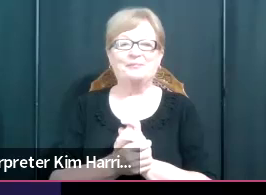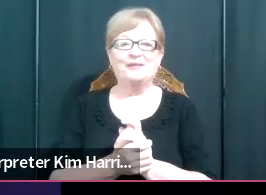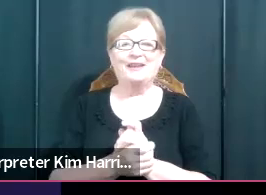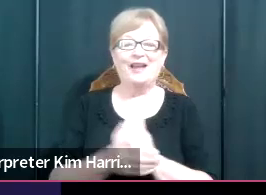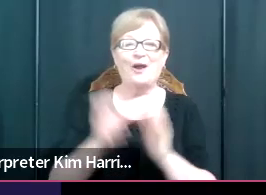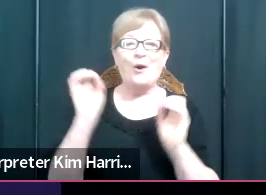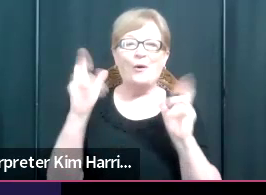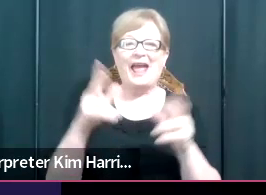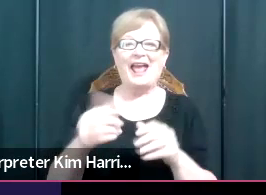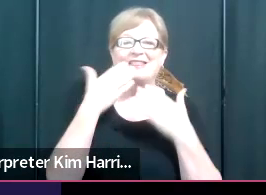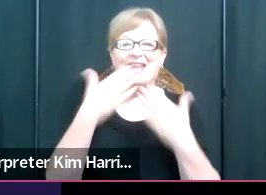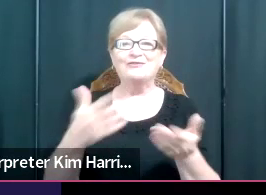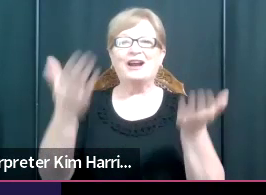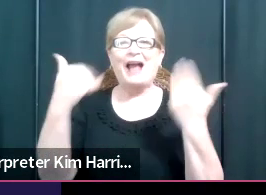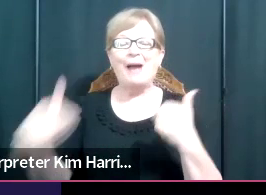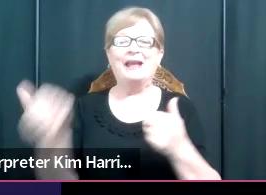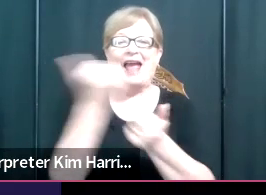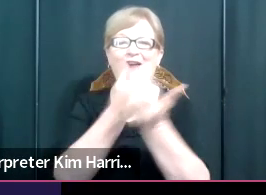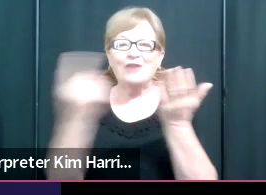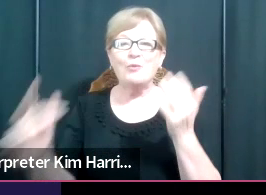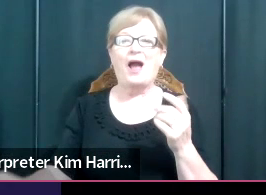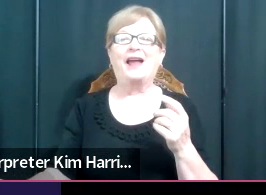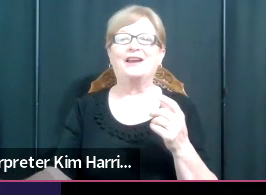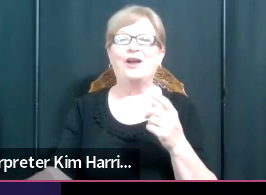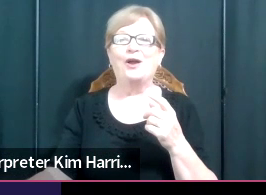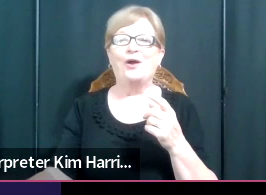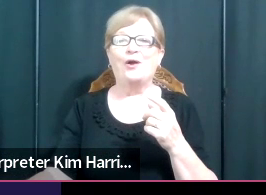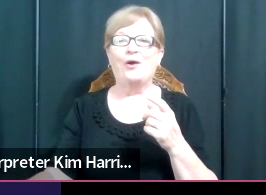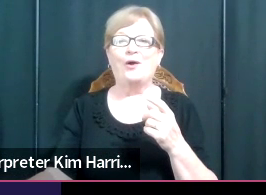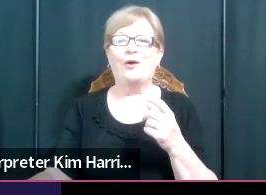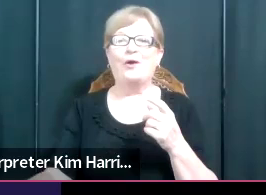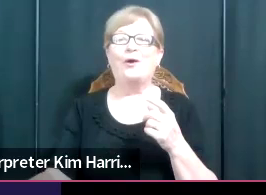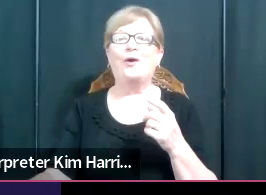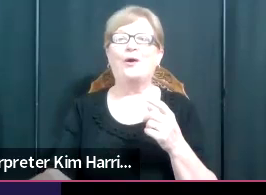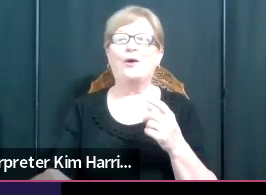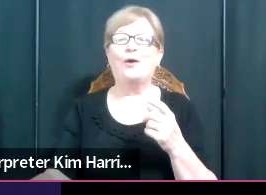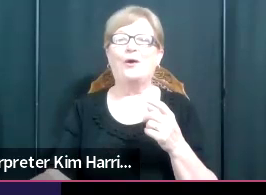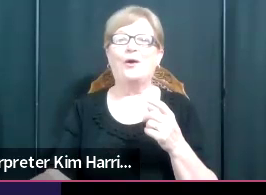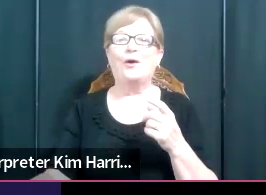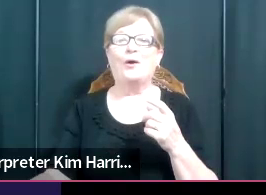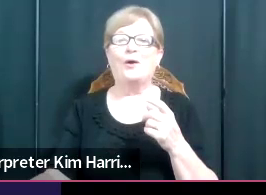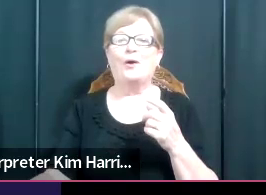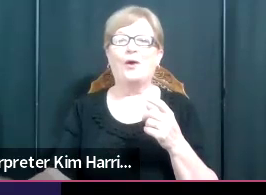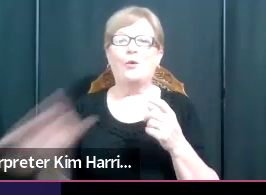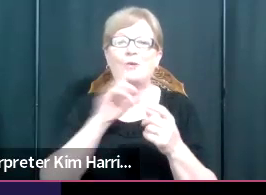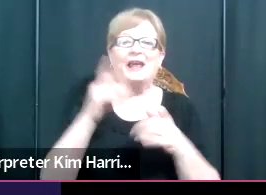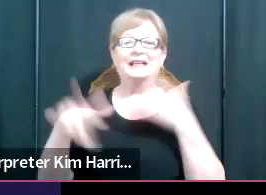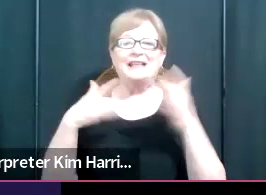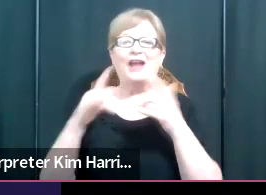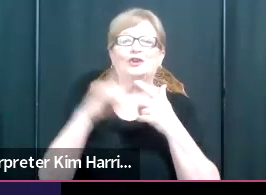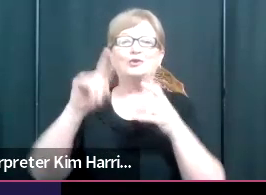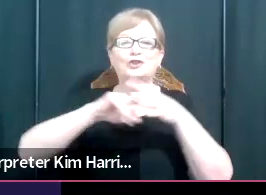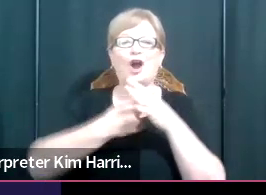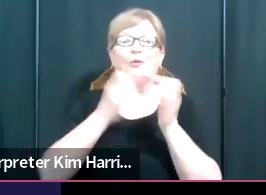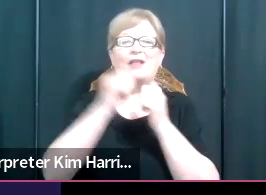Okay, thanks for coming, everyone. We really are excited to share this information with you today. The first slide that we have